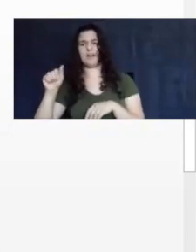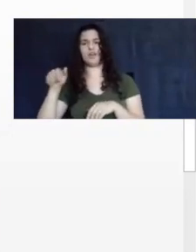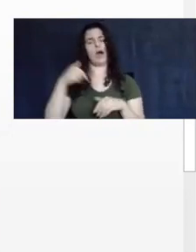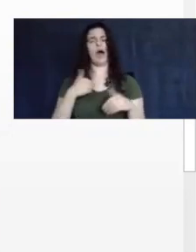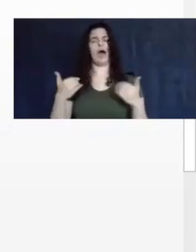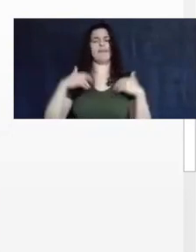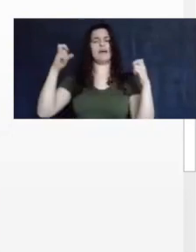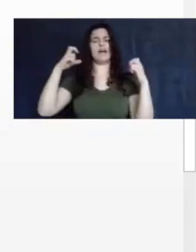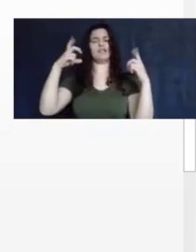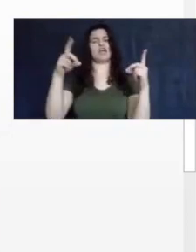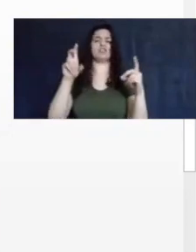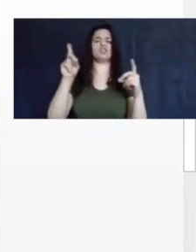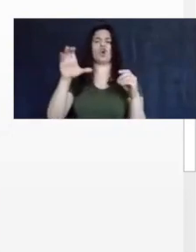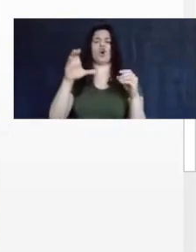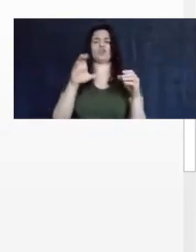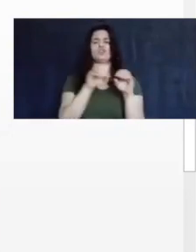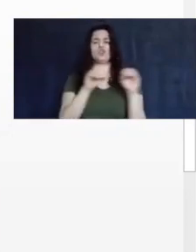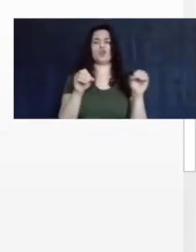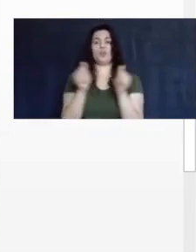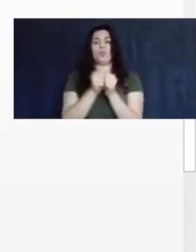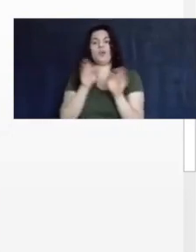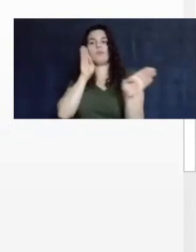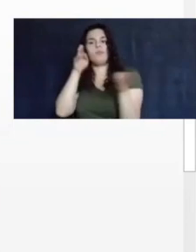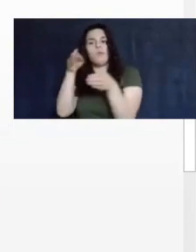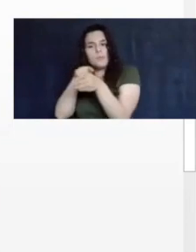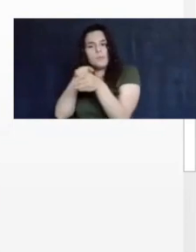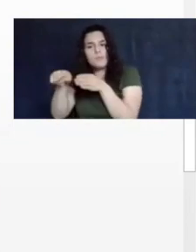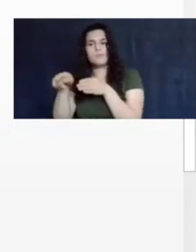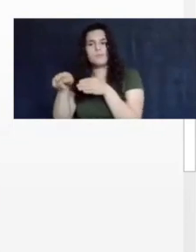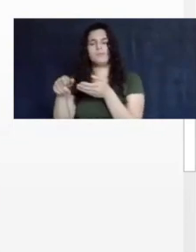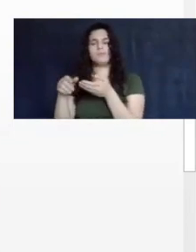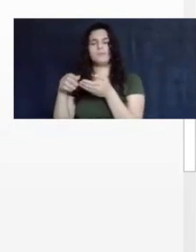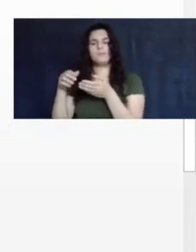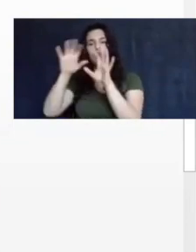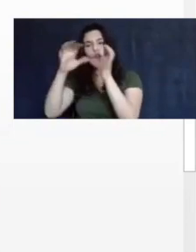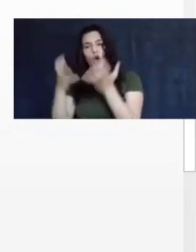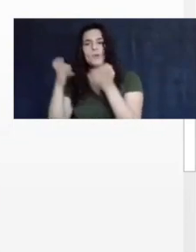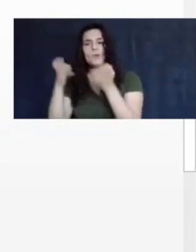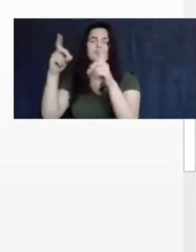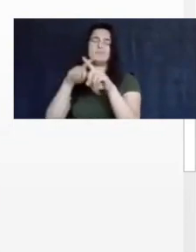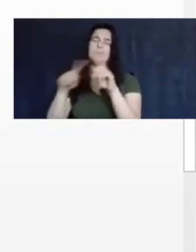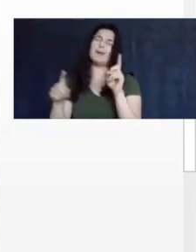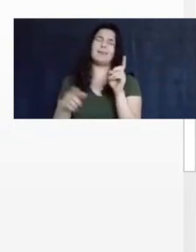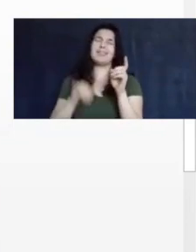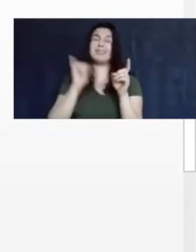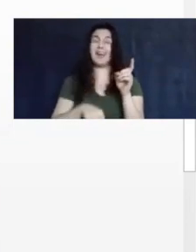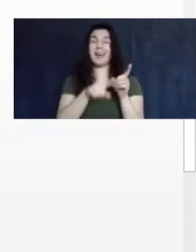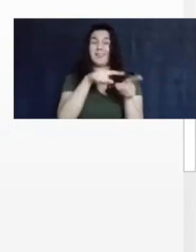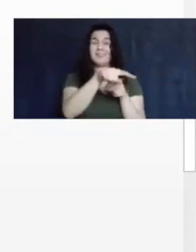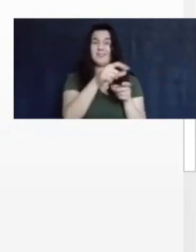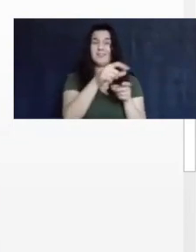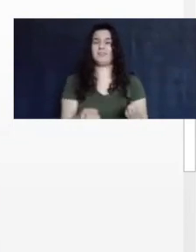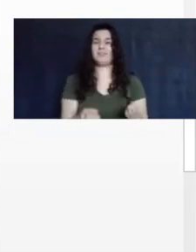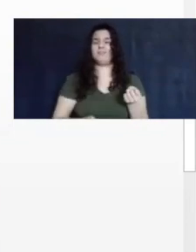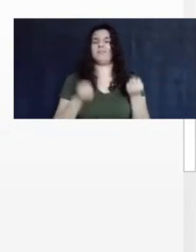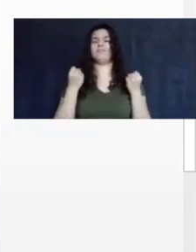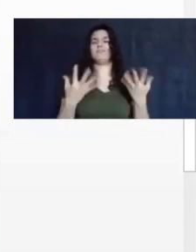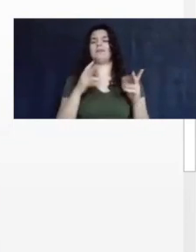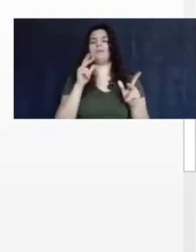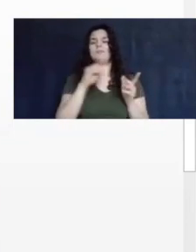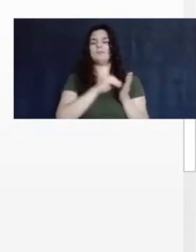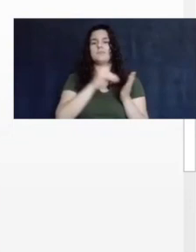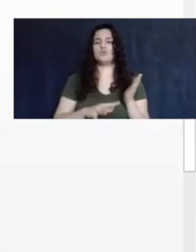global education angle to it. But most of our students use that to work with students that come to their school